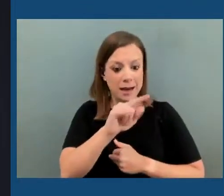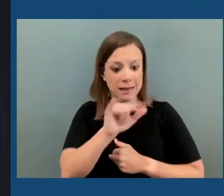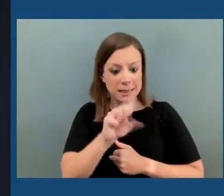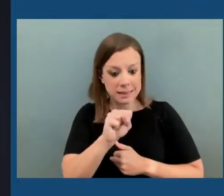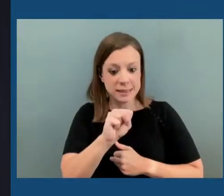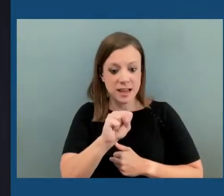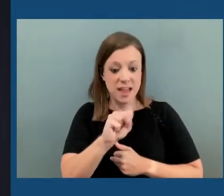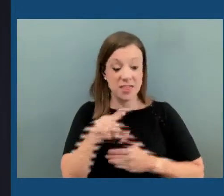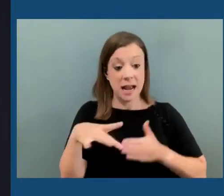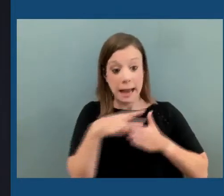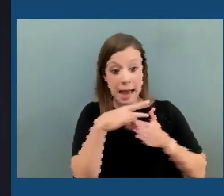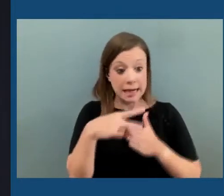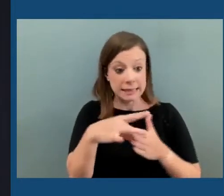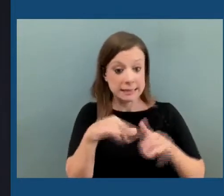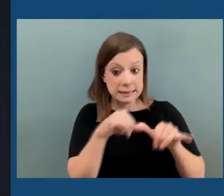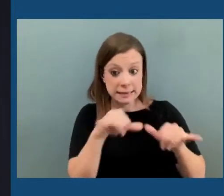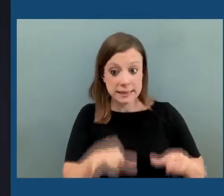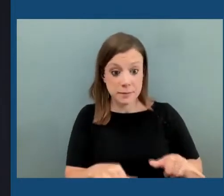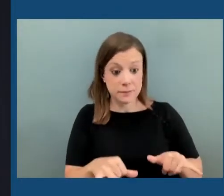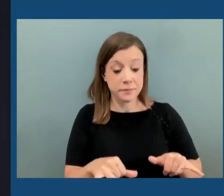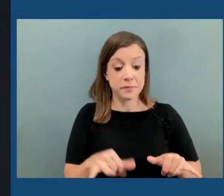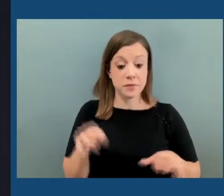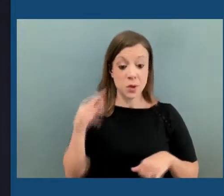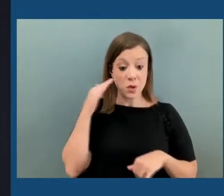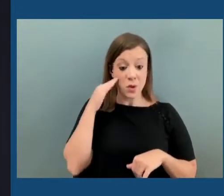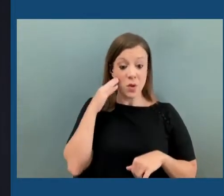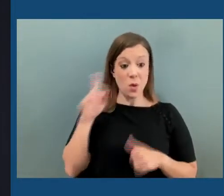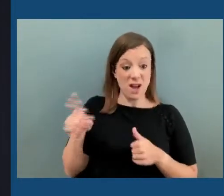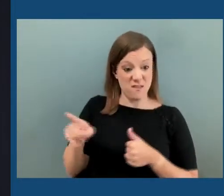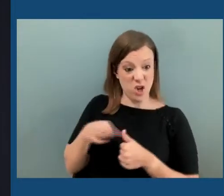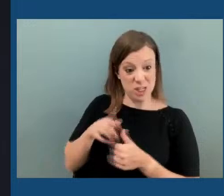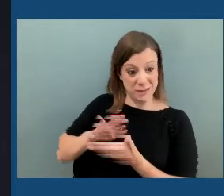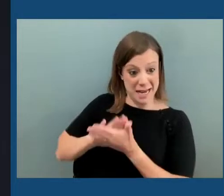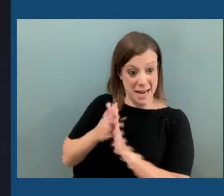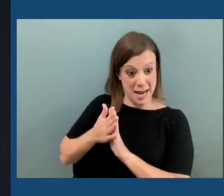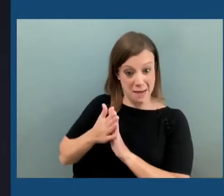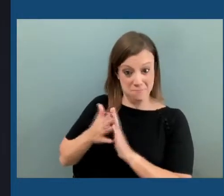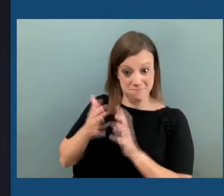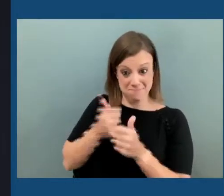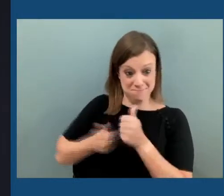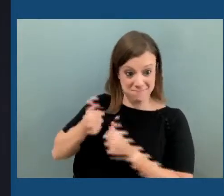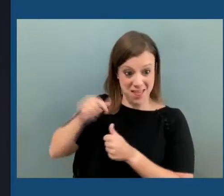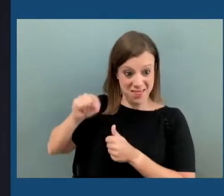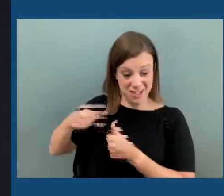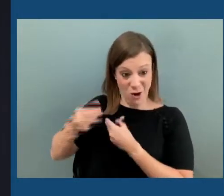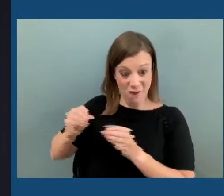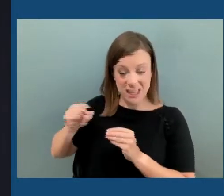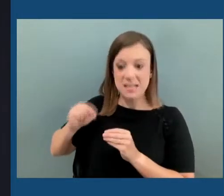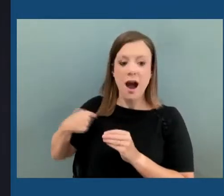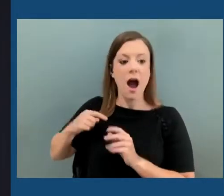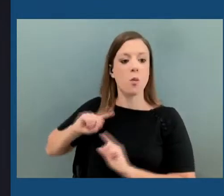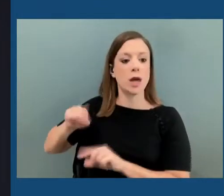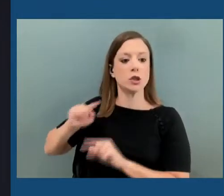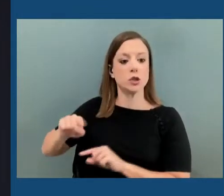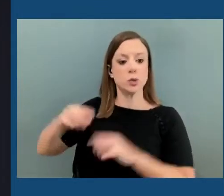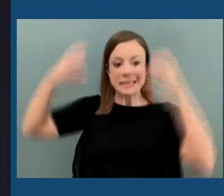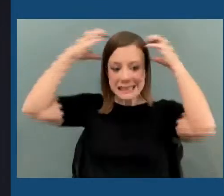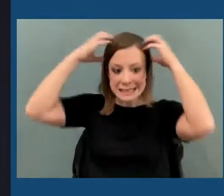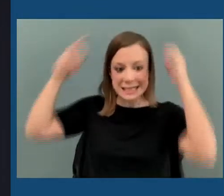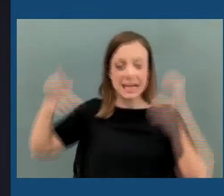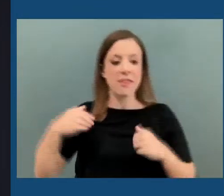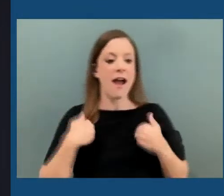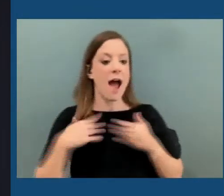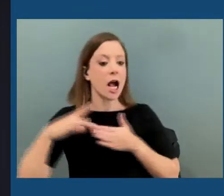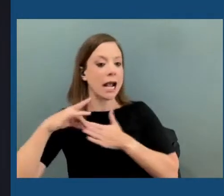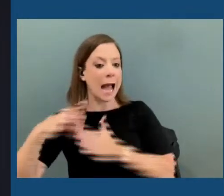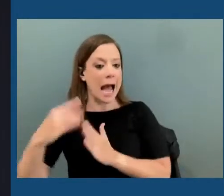office, what did I do? I took my family to Disney World. That's what you do. And I came back home, I said, Andy, they had this great guidance system at their parking